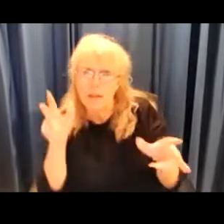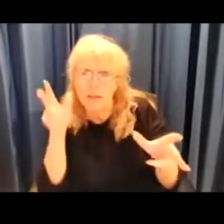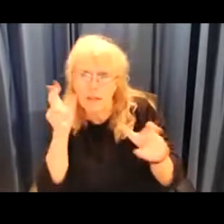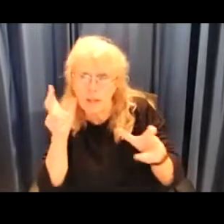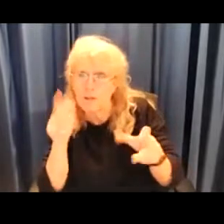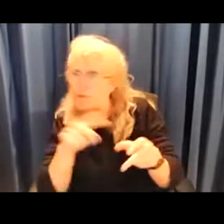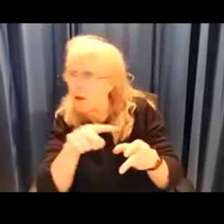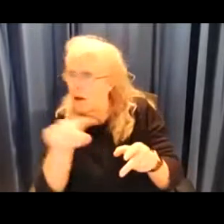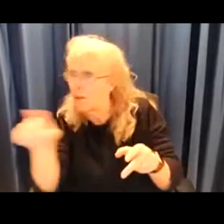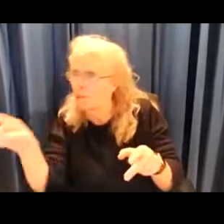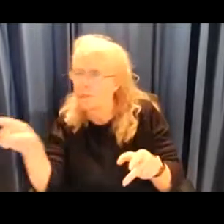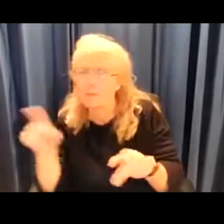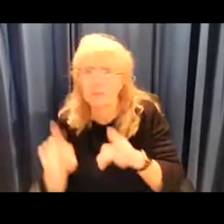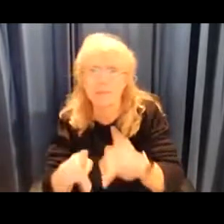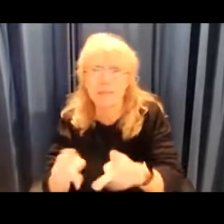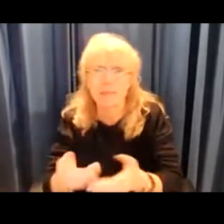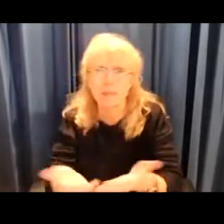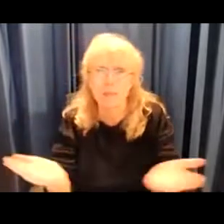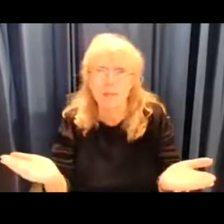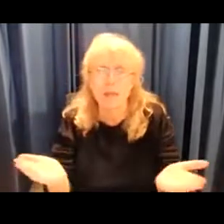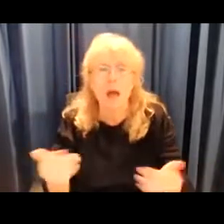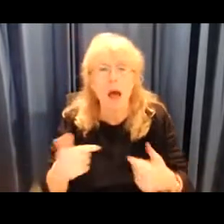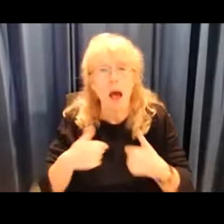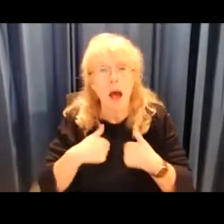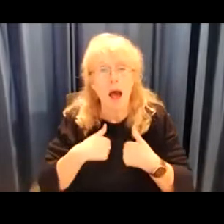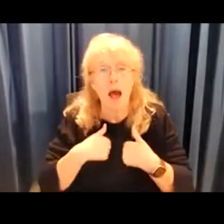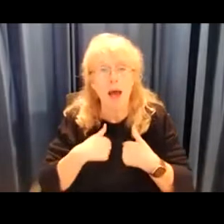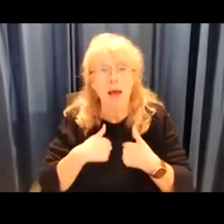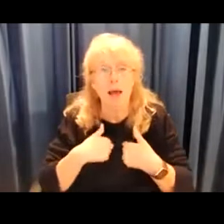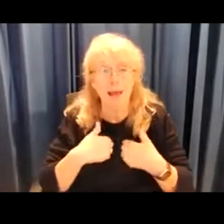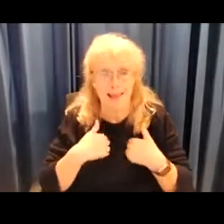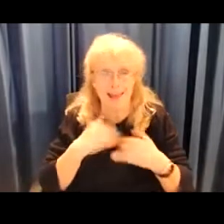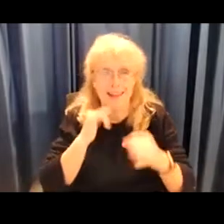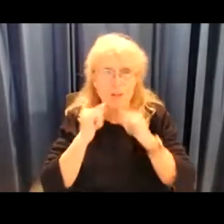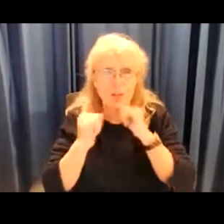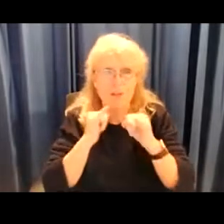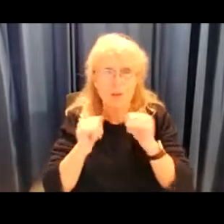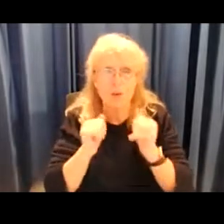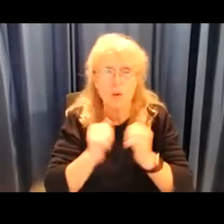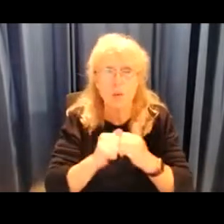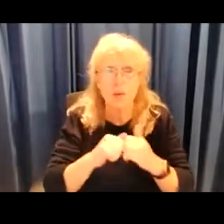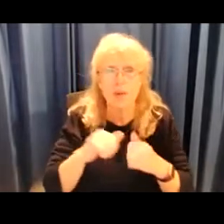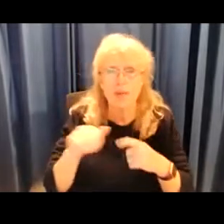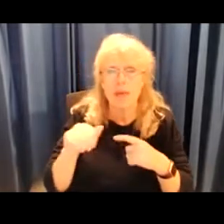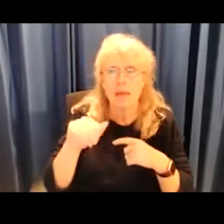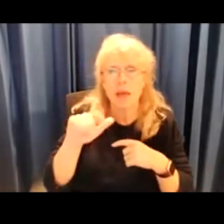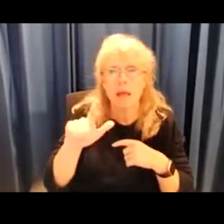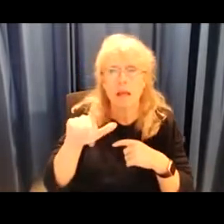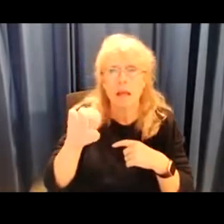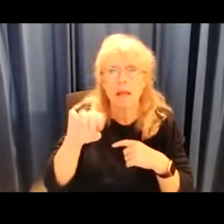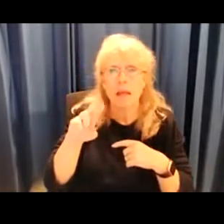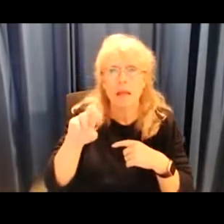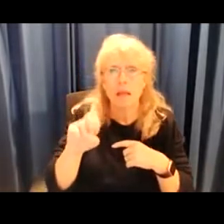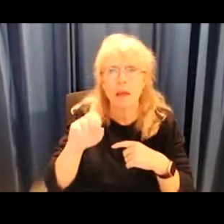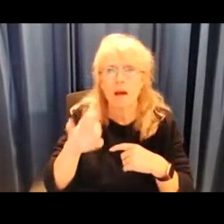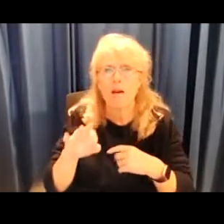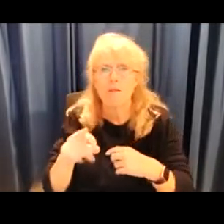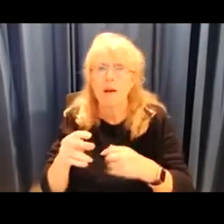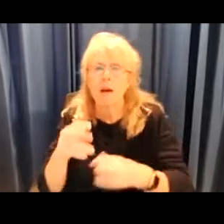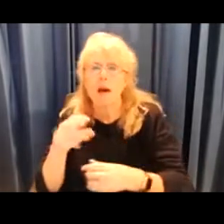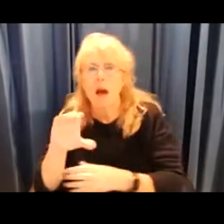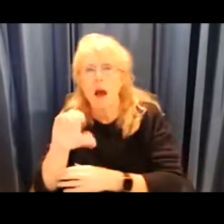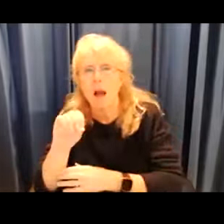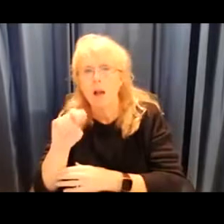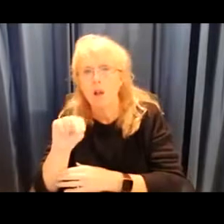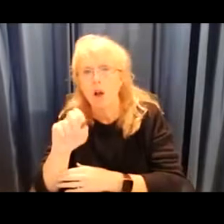constituents. I interviewed with League of Conservation Voters about a month ago, and